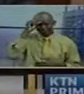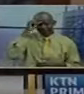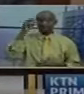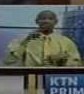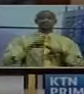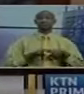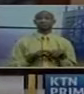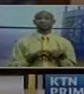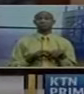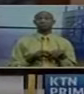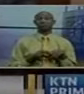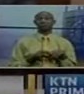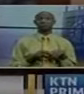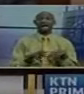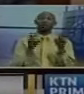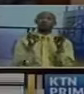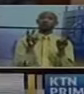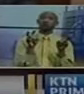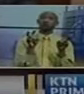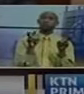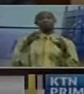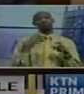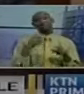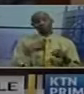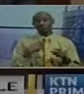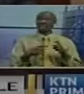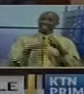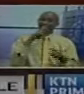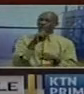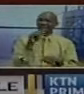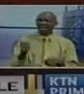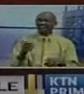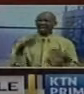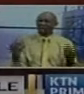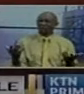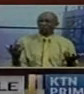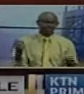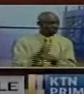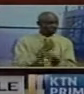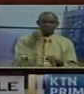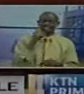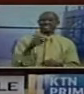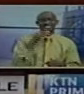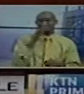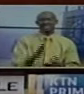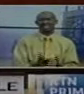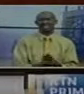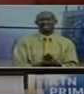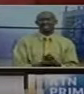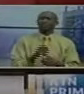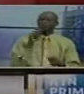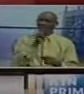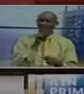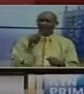sit back and watch as people butcher each other. It is inexcusable, Mr. Speaker. And